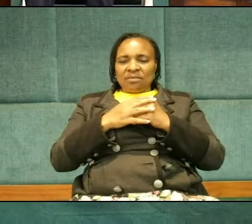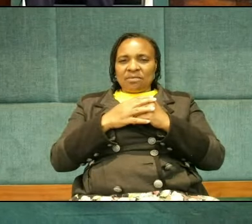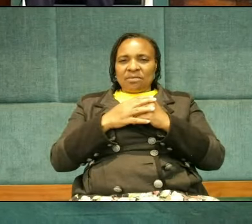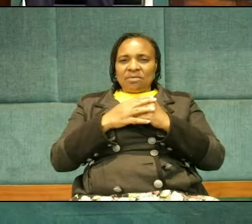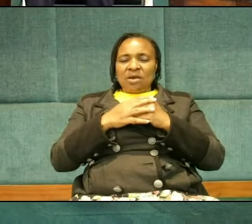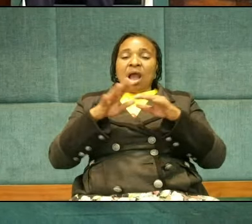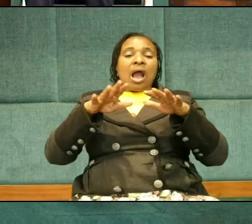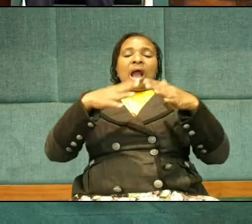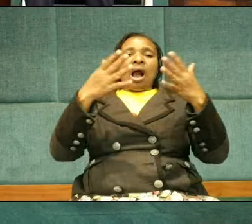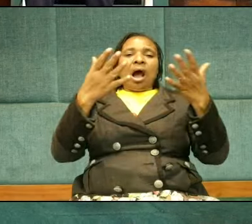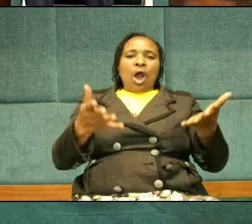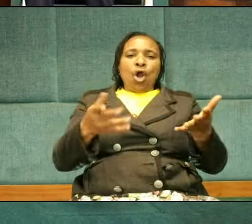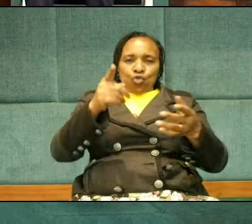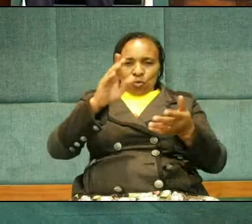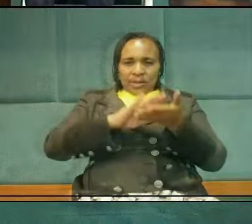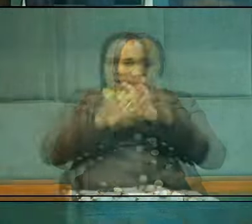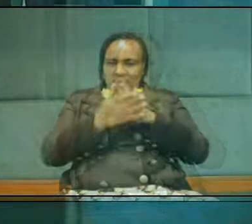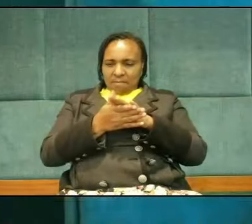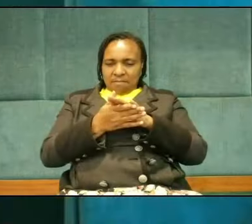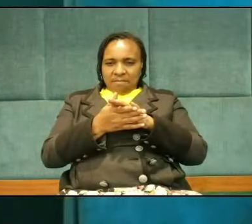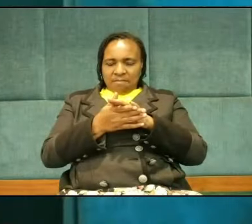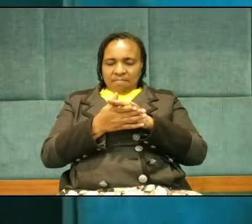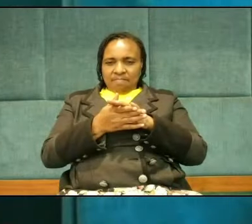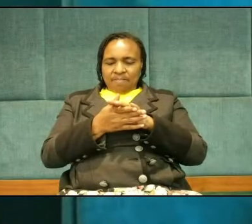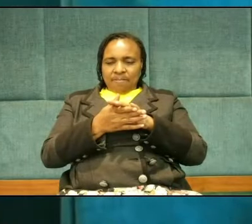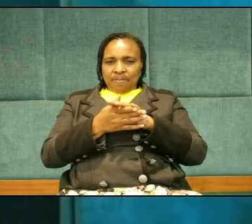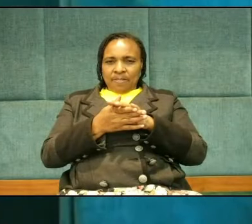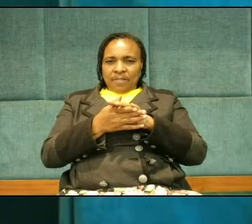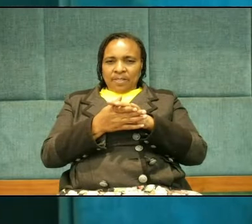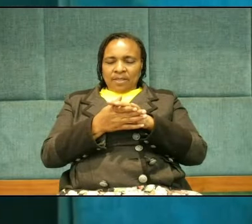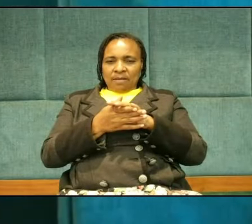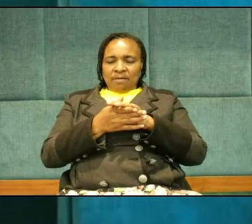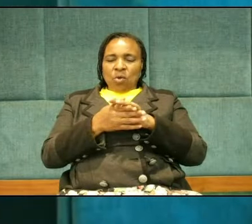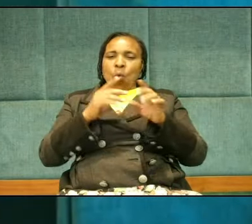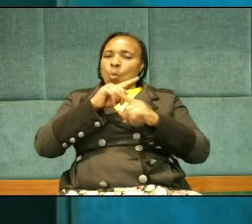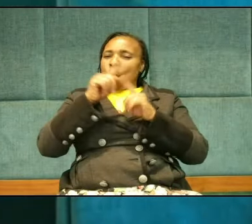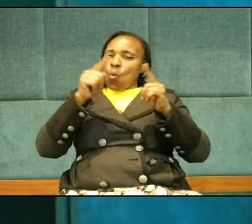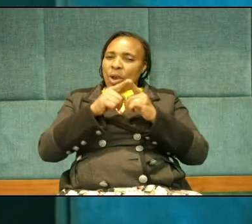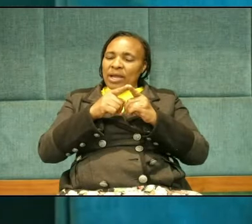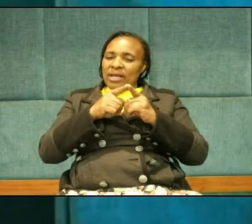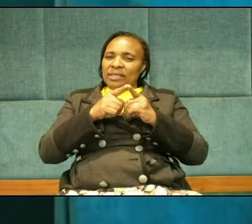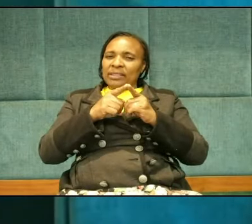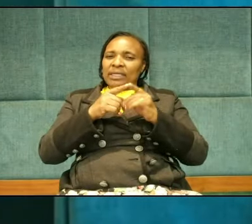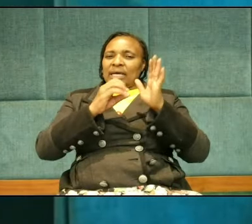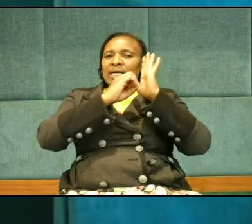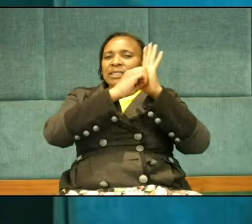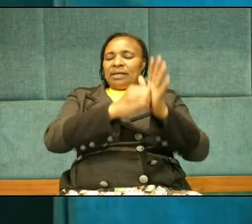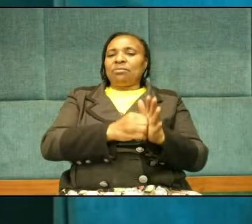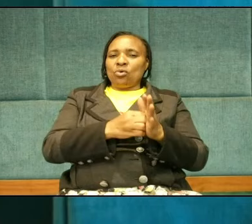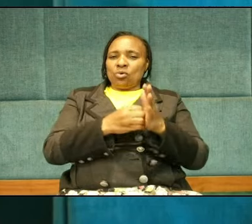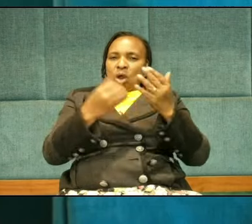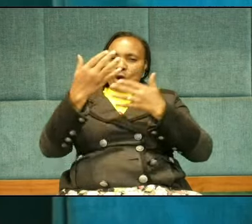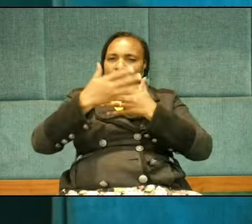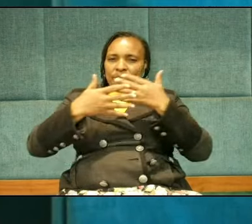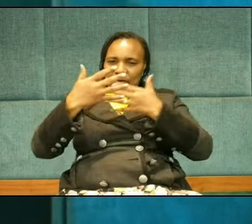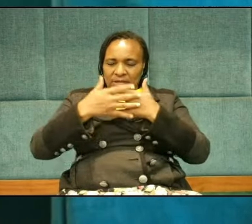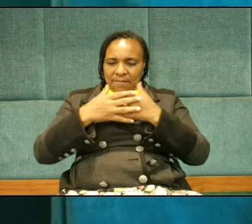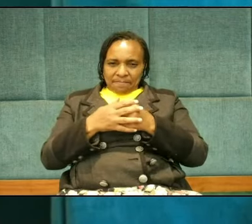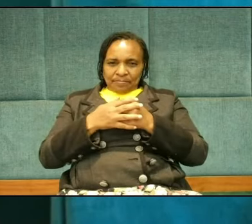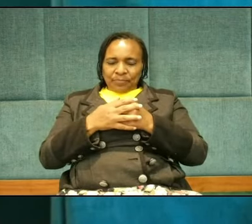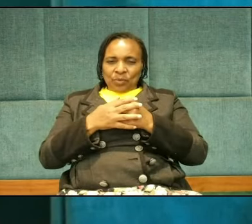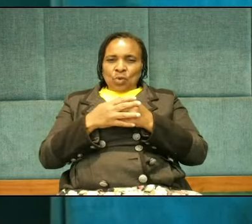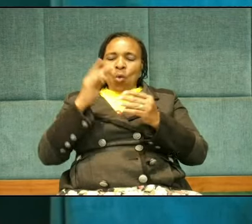is how we become. Like, when giving the example of a computer,